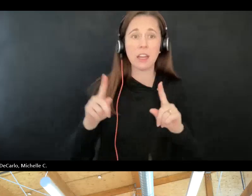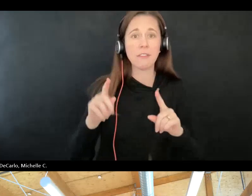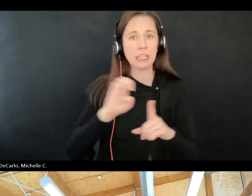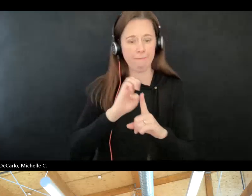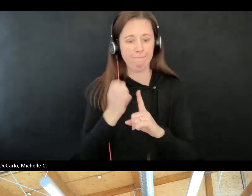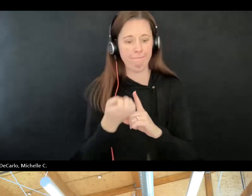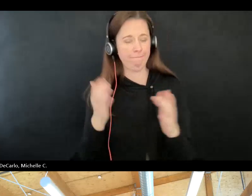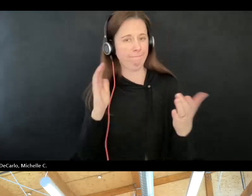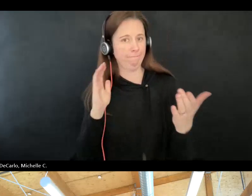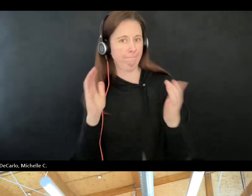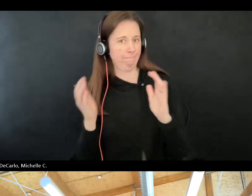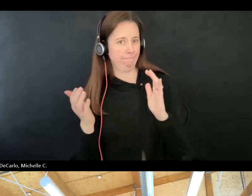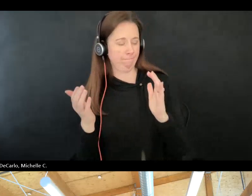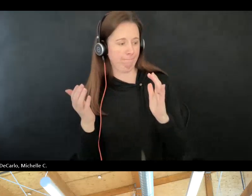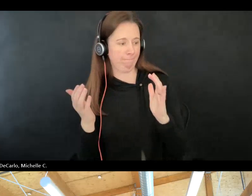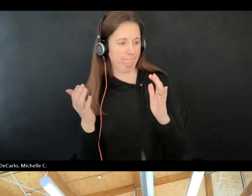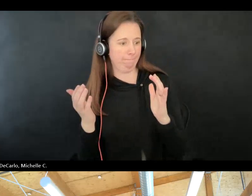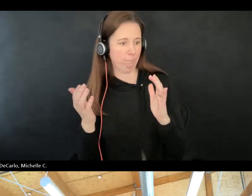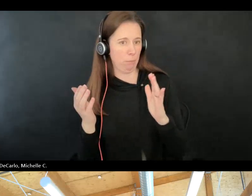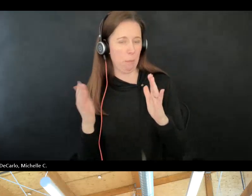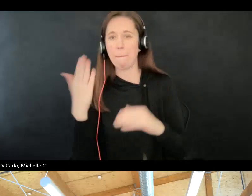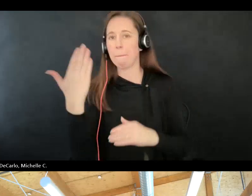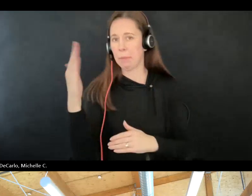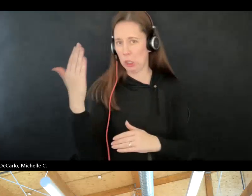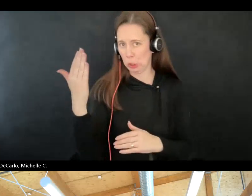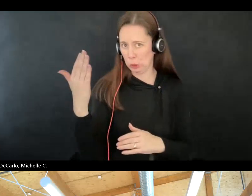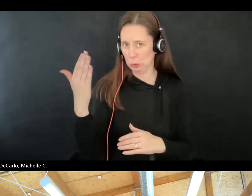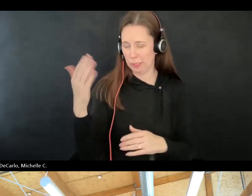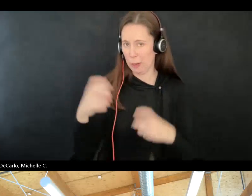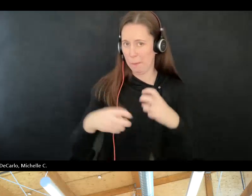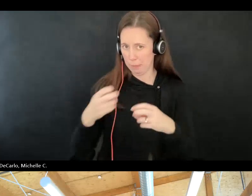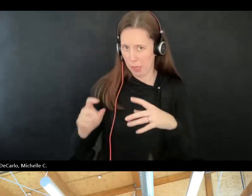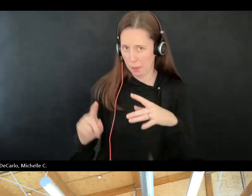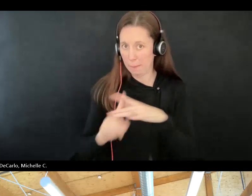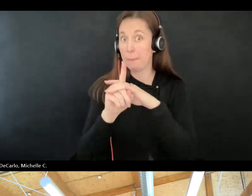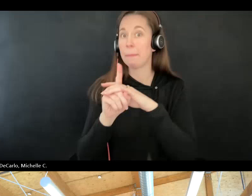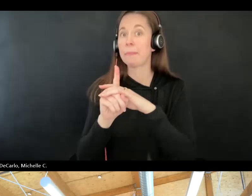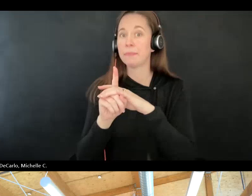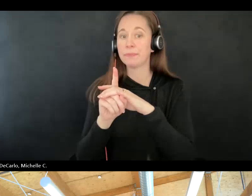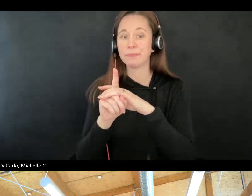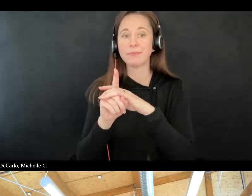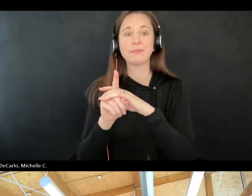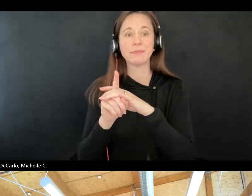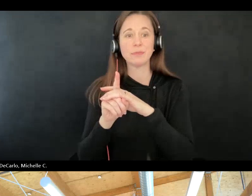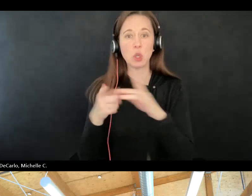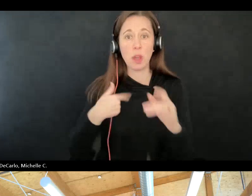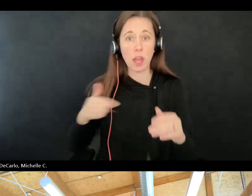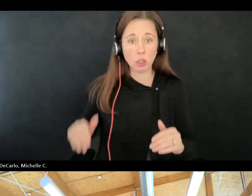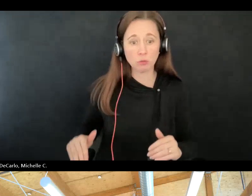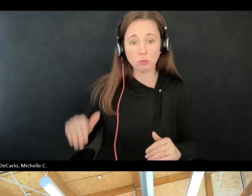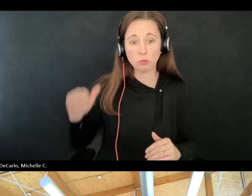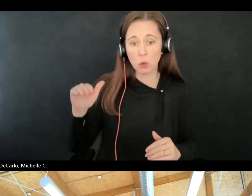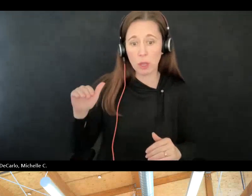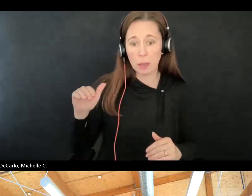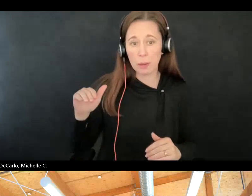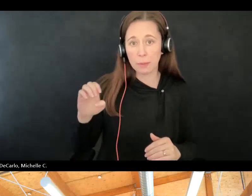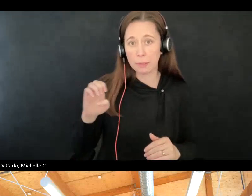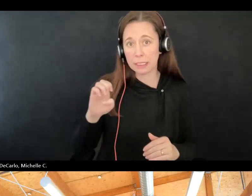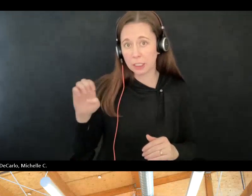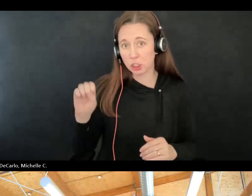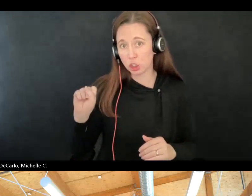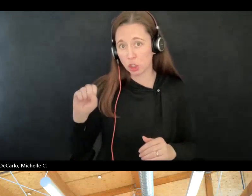have. A place where I grew up called Cape Charles, Virginia, is one of the few places on the Eastern Shore that has